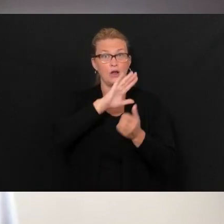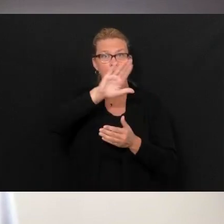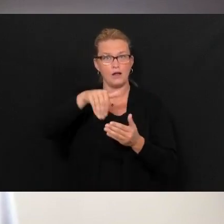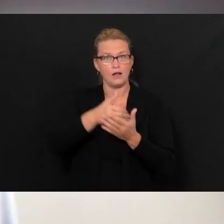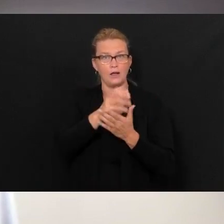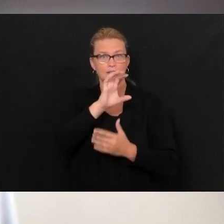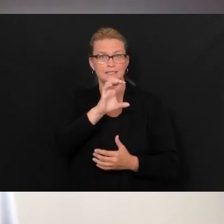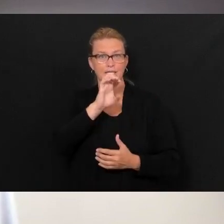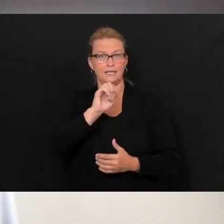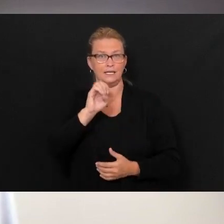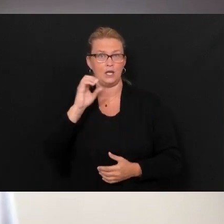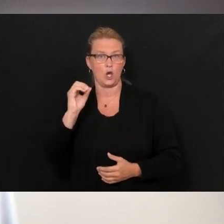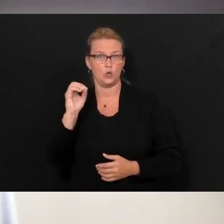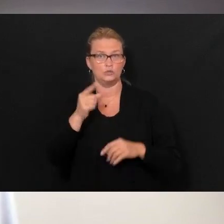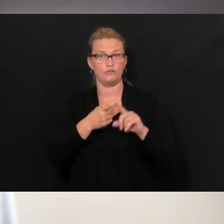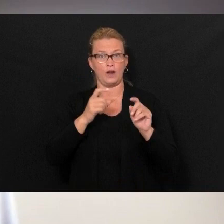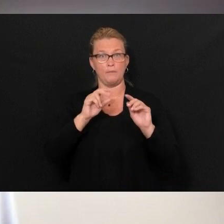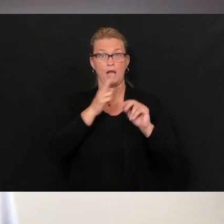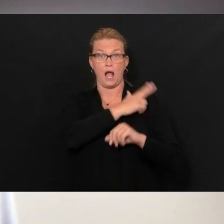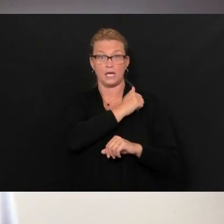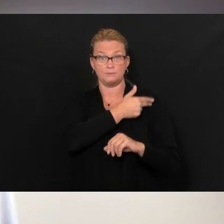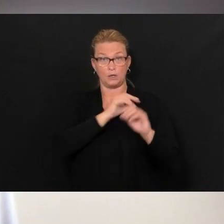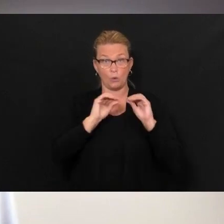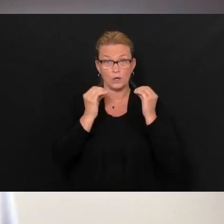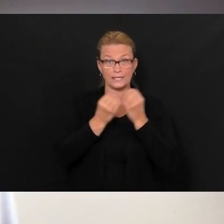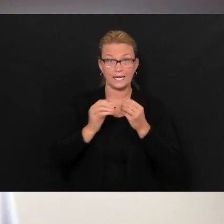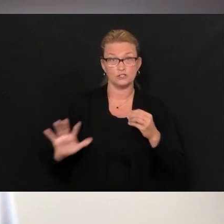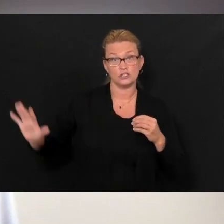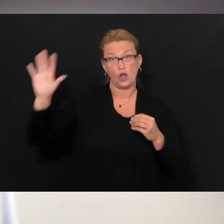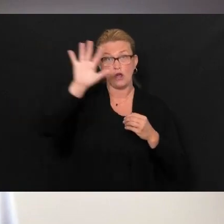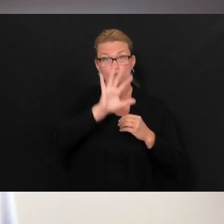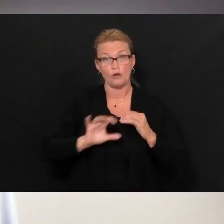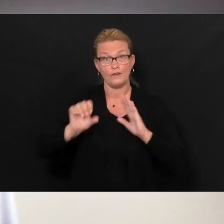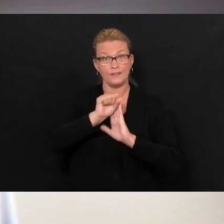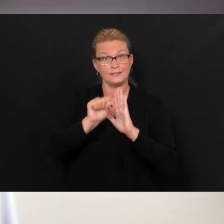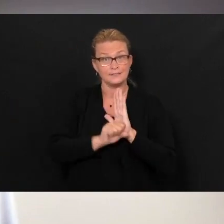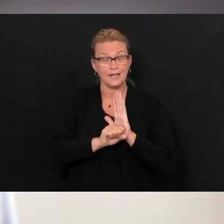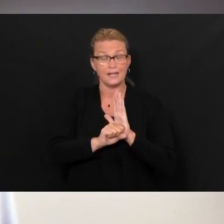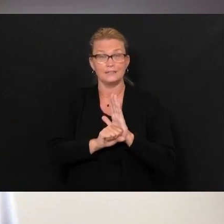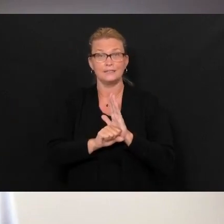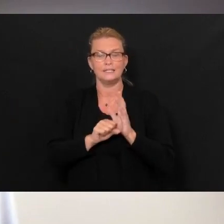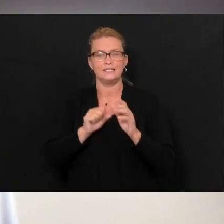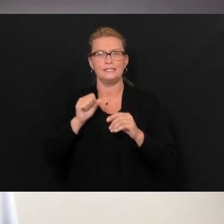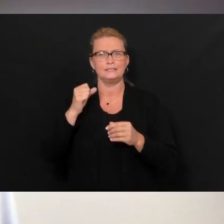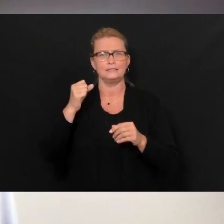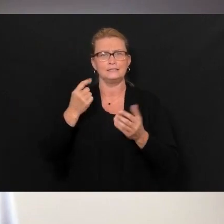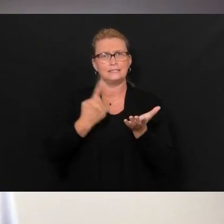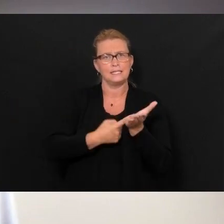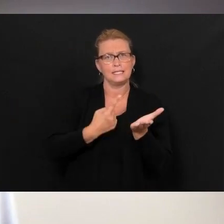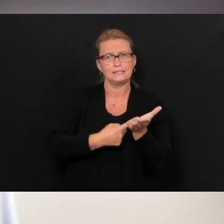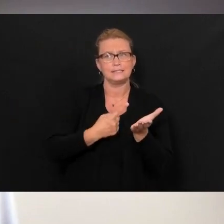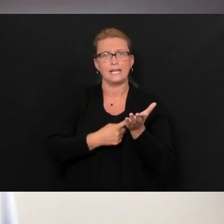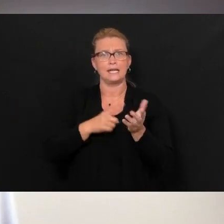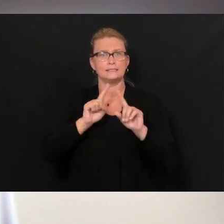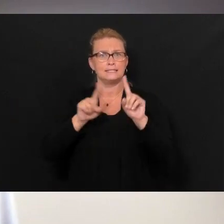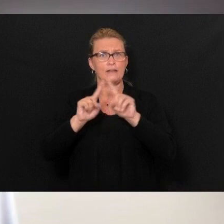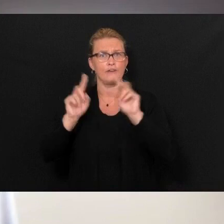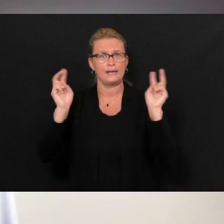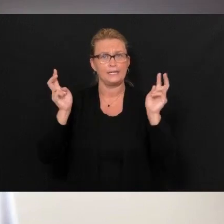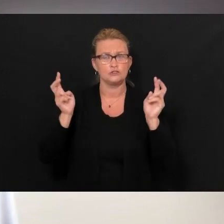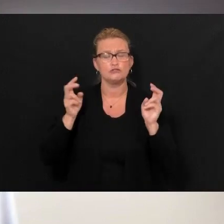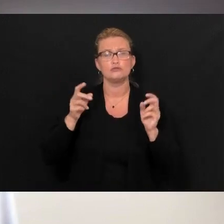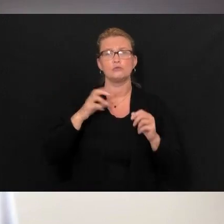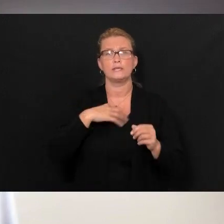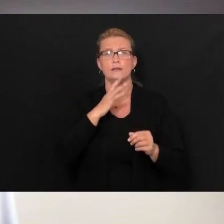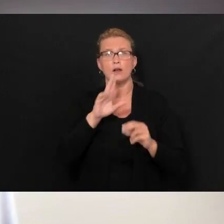the hospital organizations across the state to work various issues. Talked about things that will